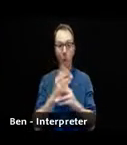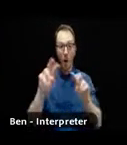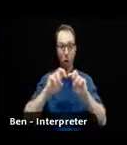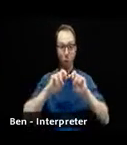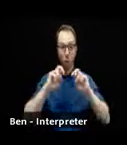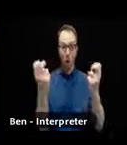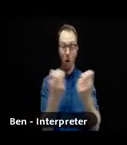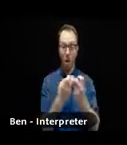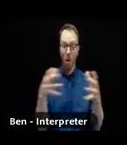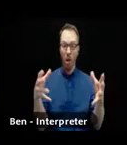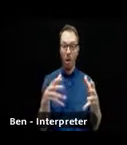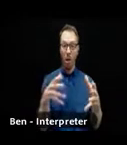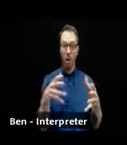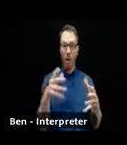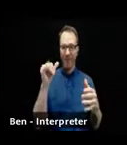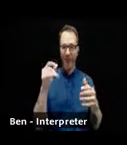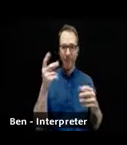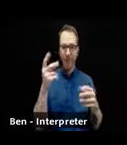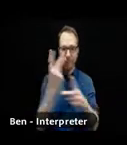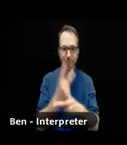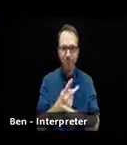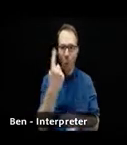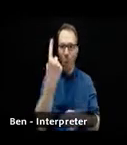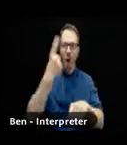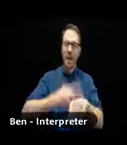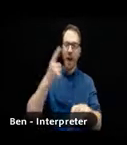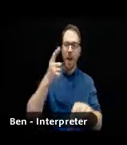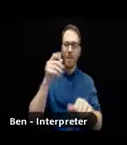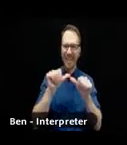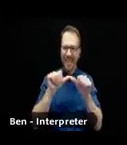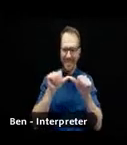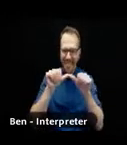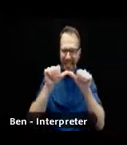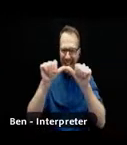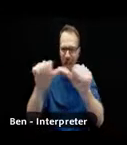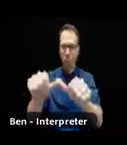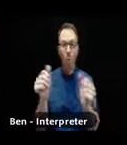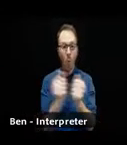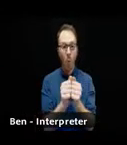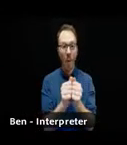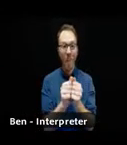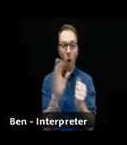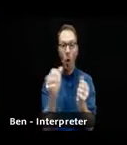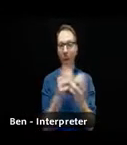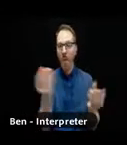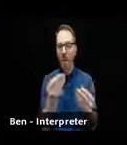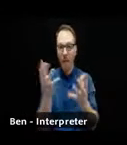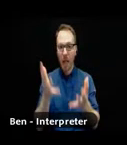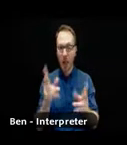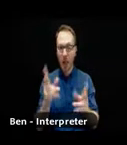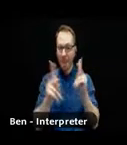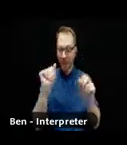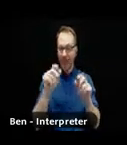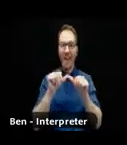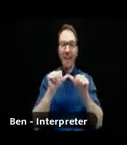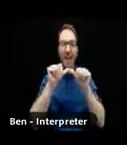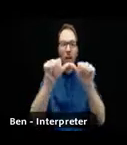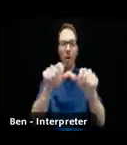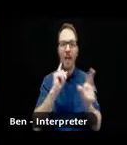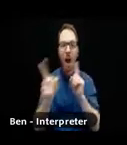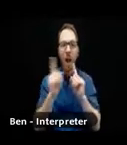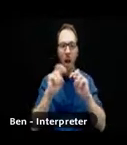that sorts this out on a one-time basis continues on with or without the facilitator, that people continue to be in dialogue. So there